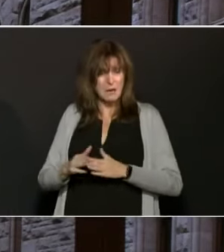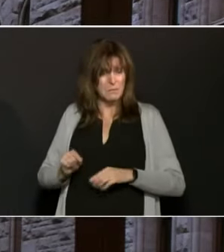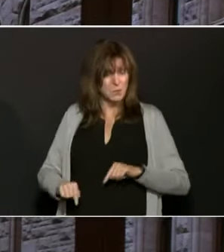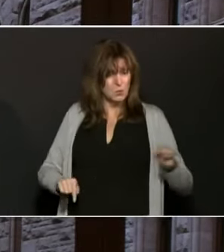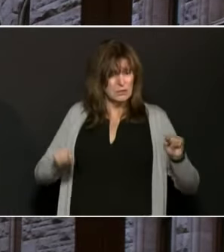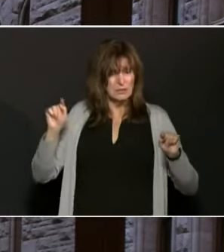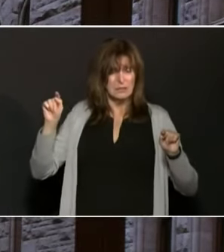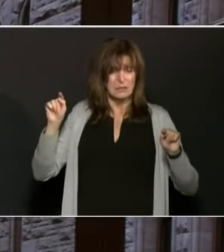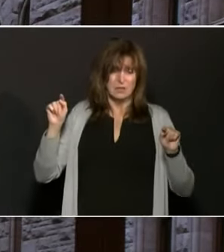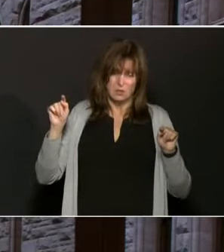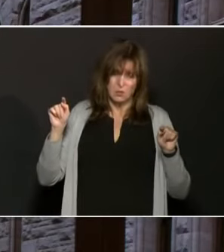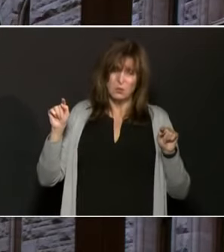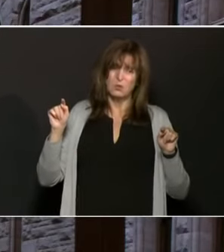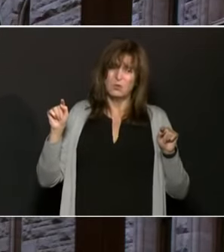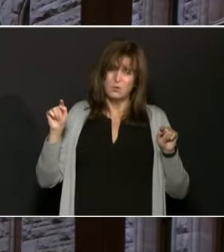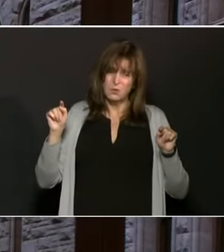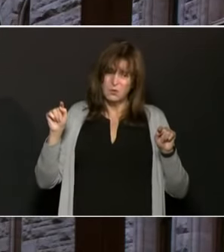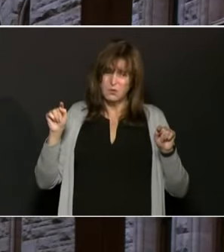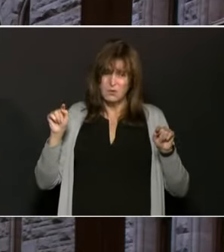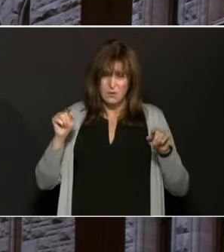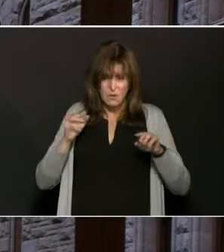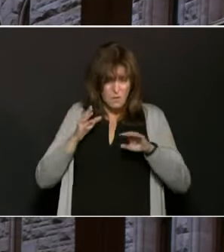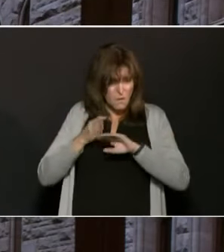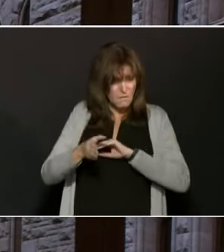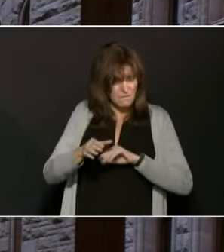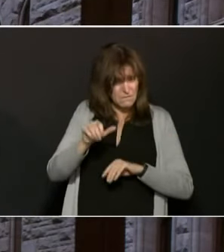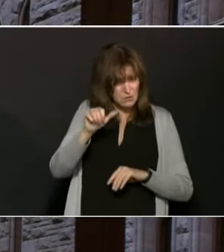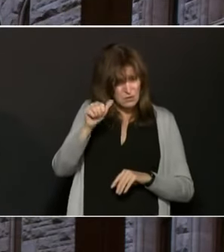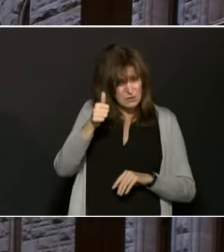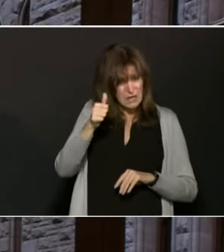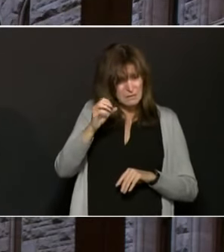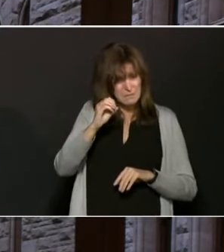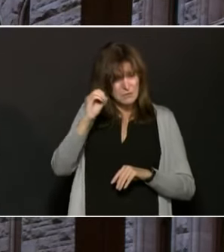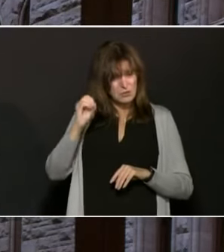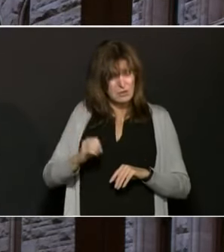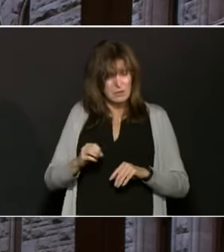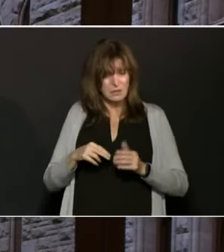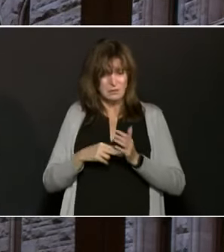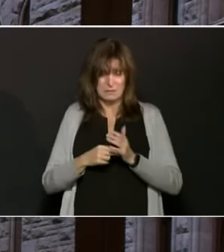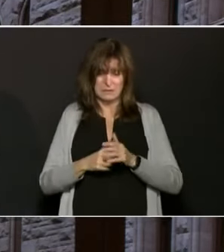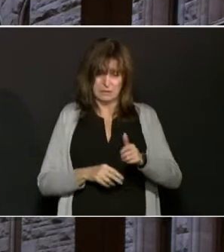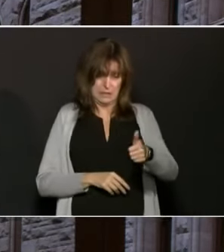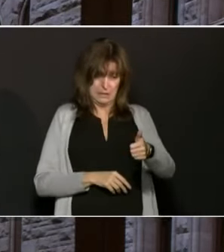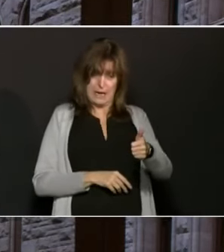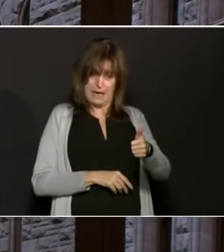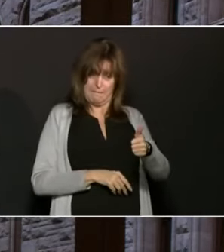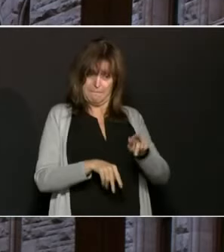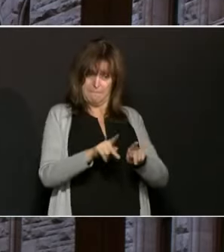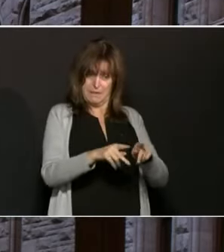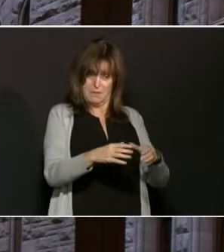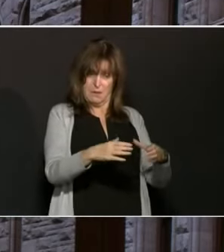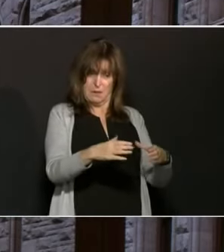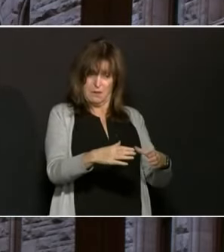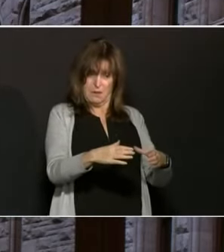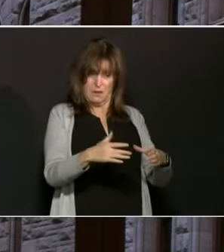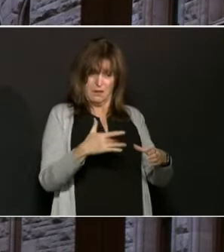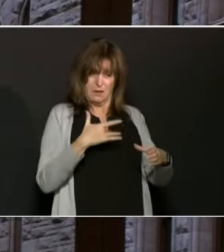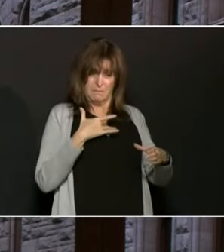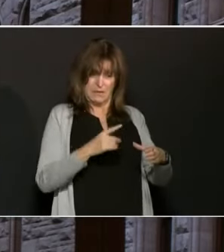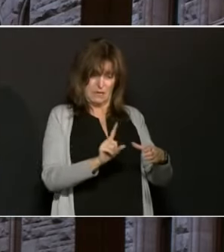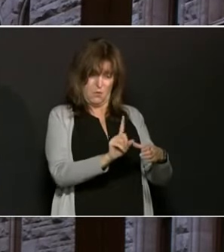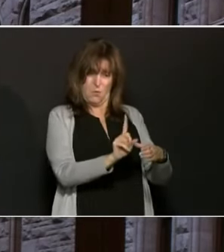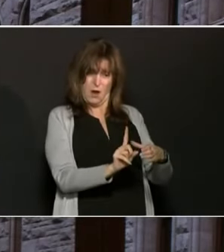to 10%, that means in your small group of 10, there's a good 80% chance one person's there who is incubating and spreading, going